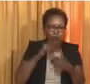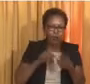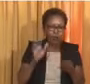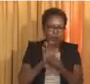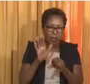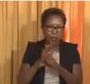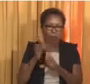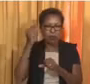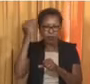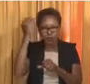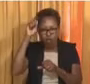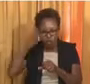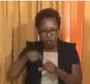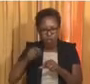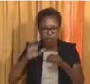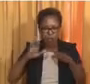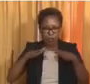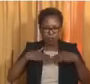Appeal,